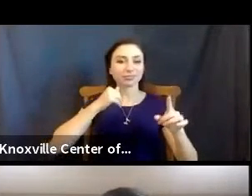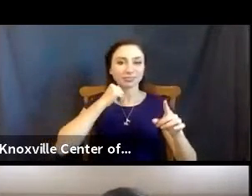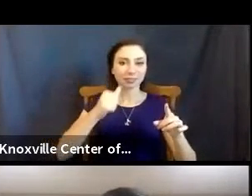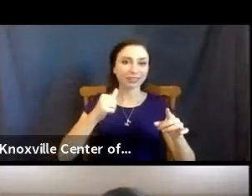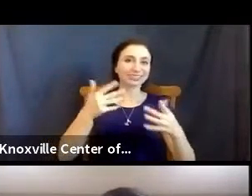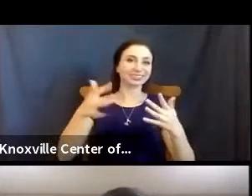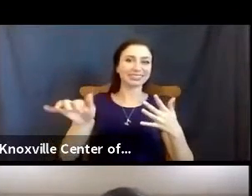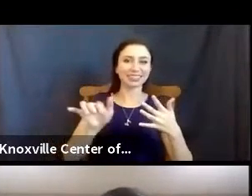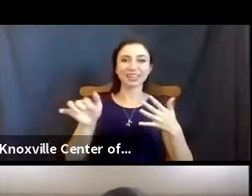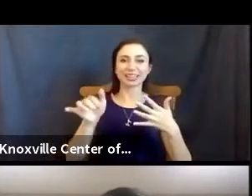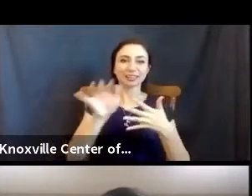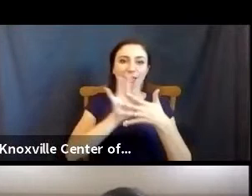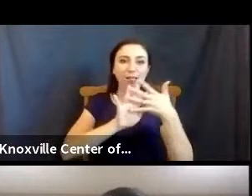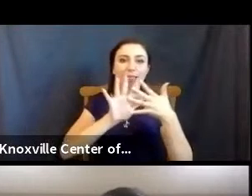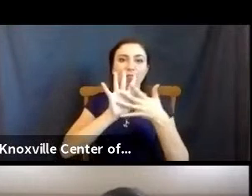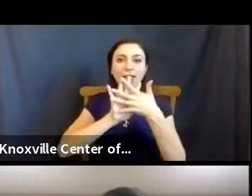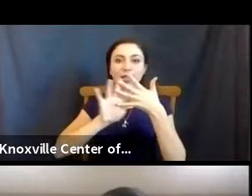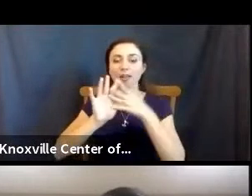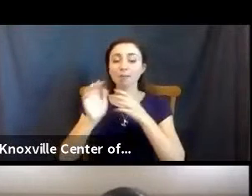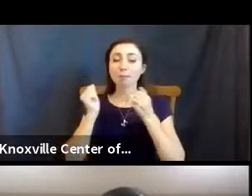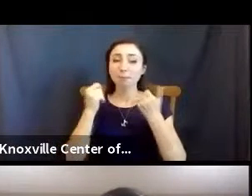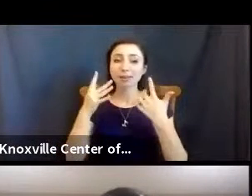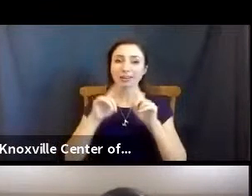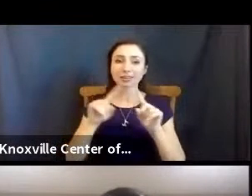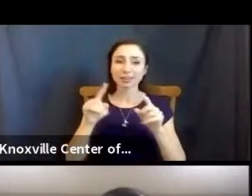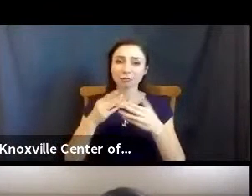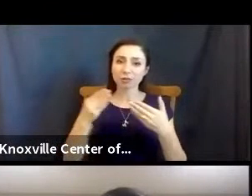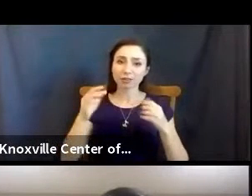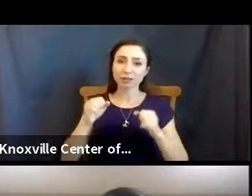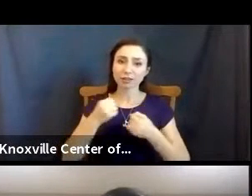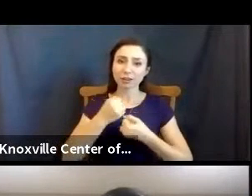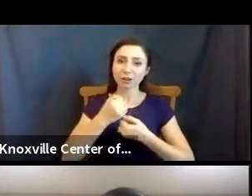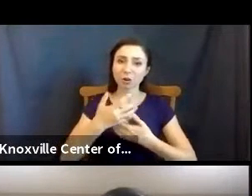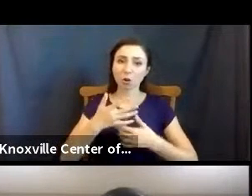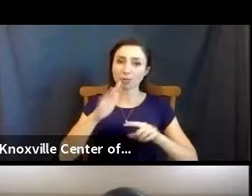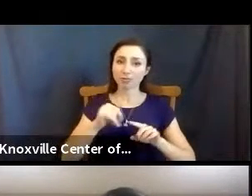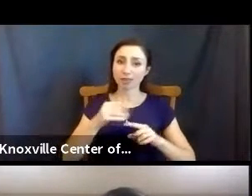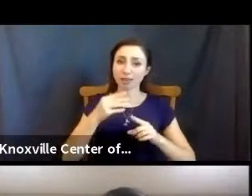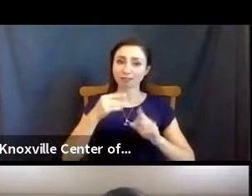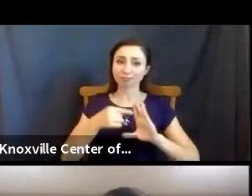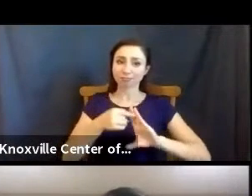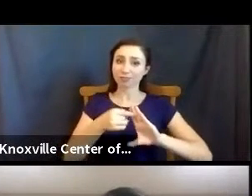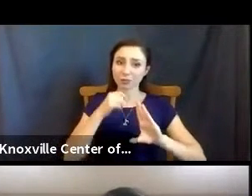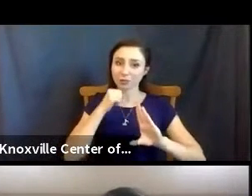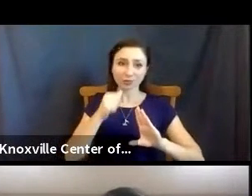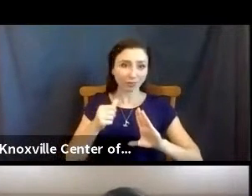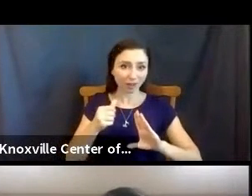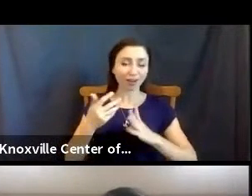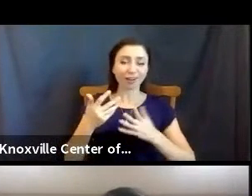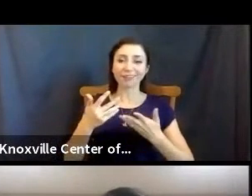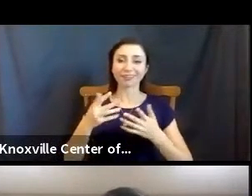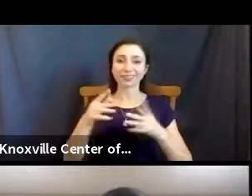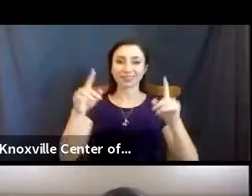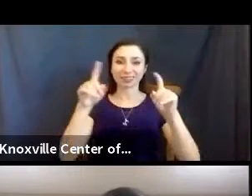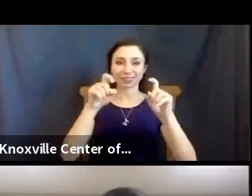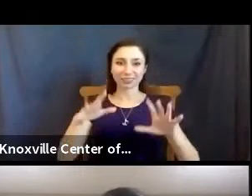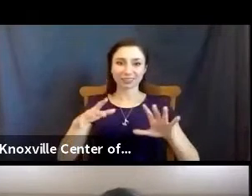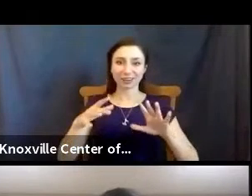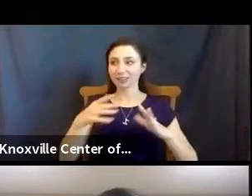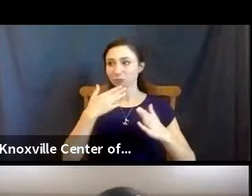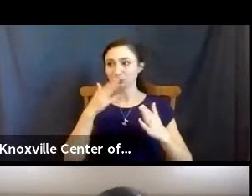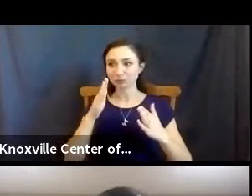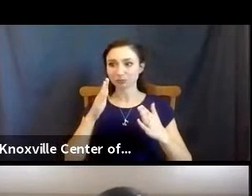lot of other things that can cause that appearance. And quite frankly, when the test turnaround was so poor several months